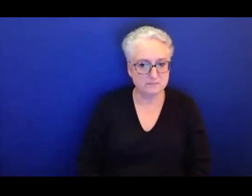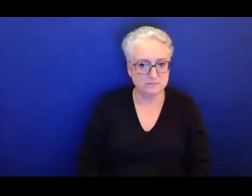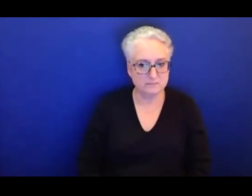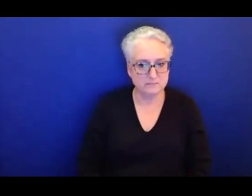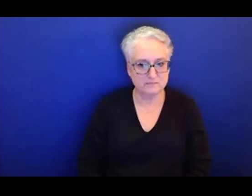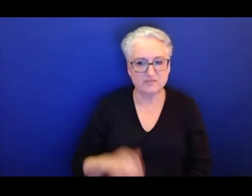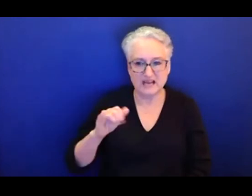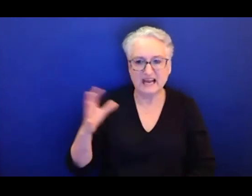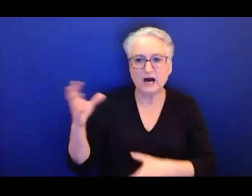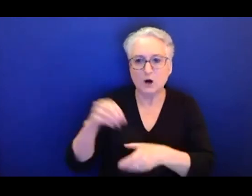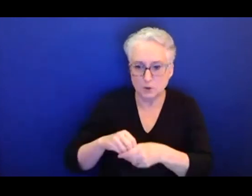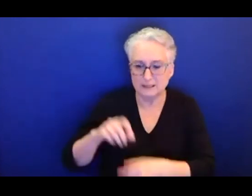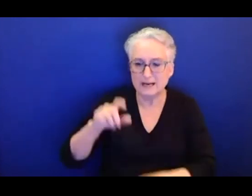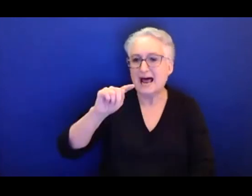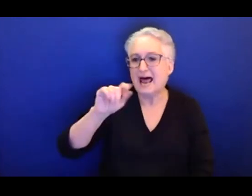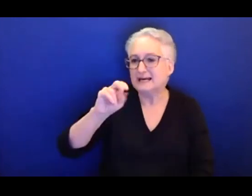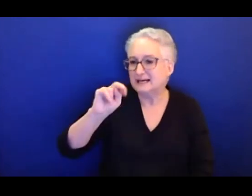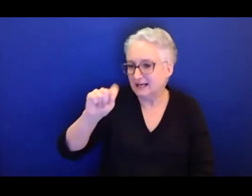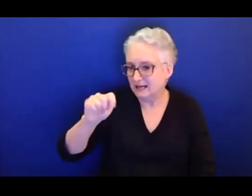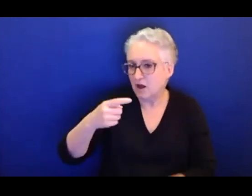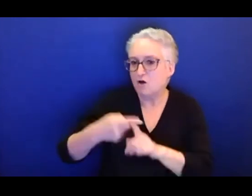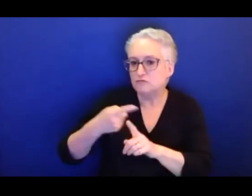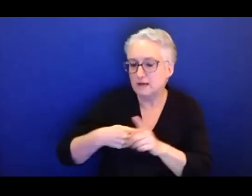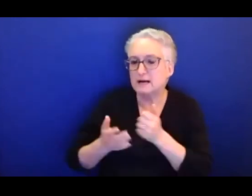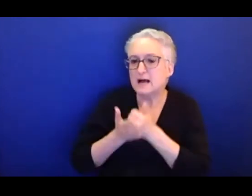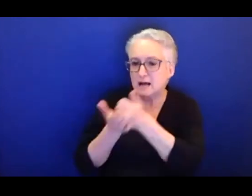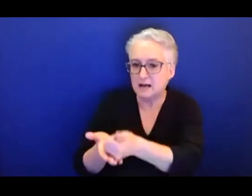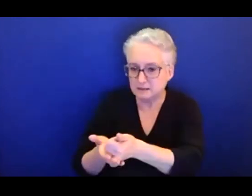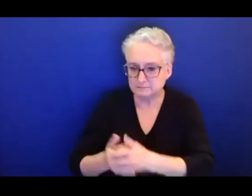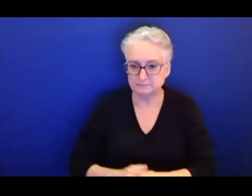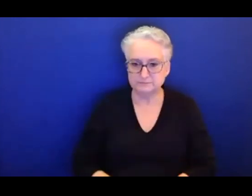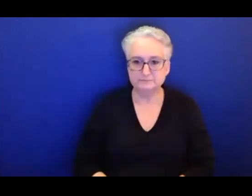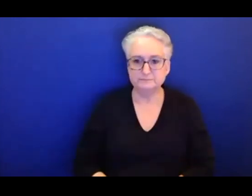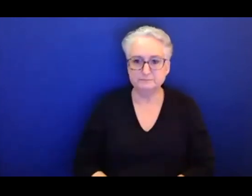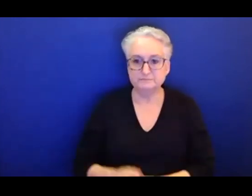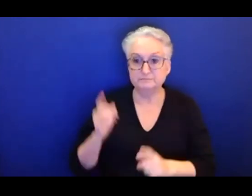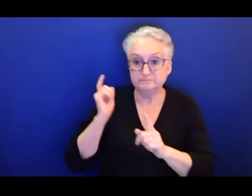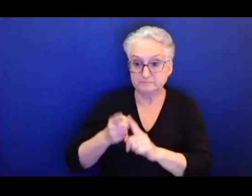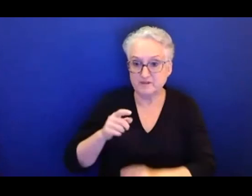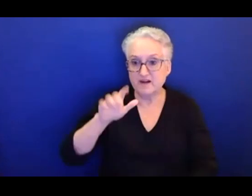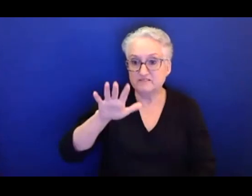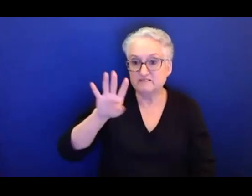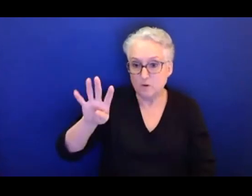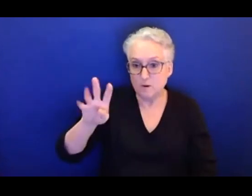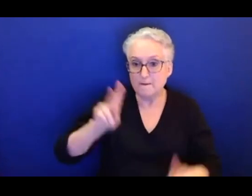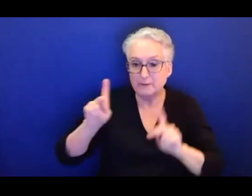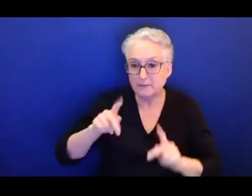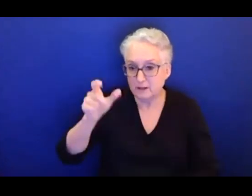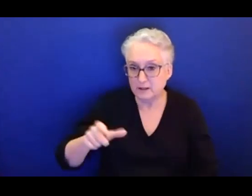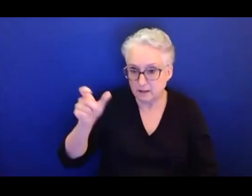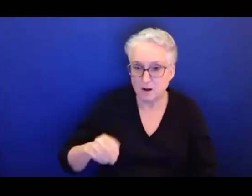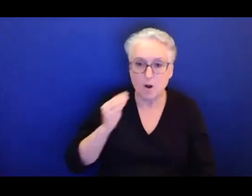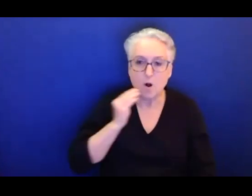945 persons assisted homeless person overnight shelters, 54 persons assisted through the homelessness prevention,